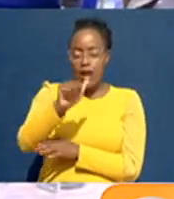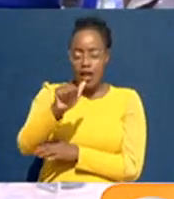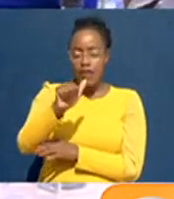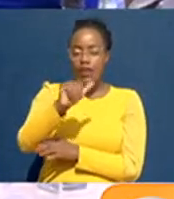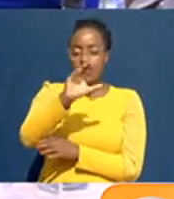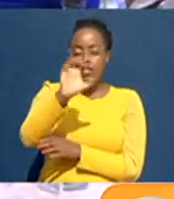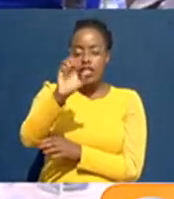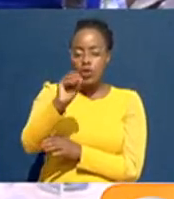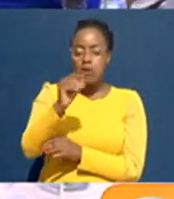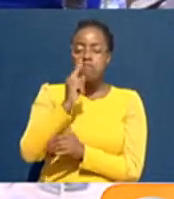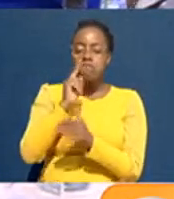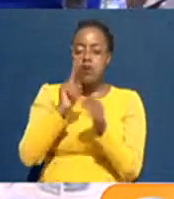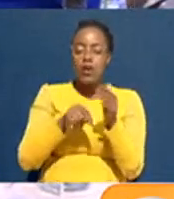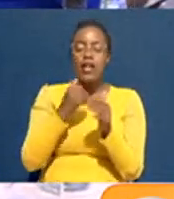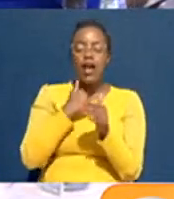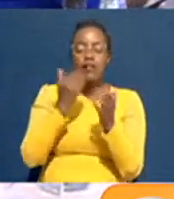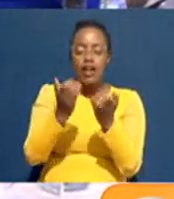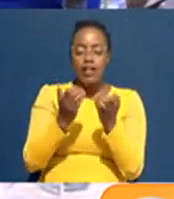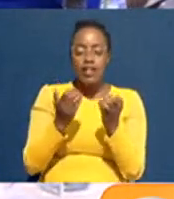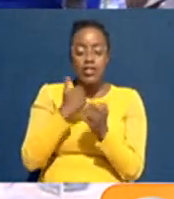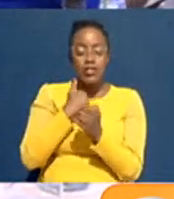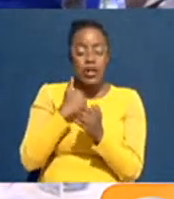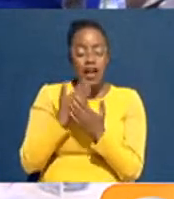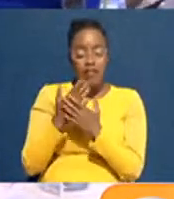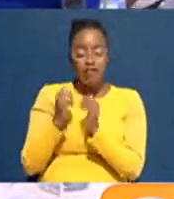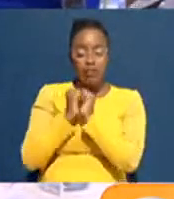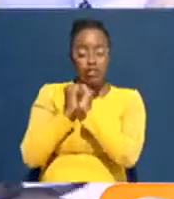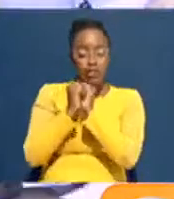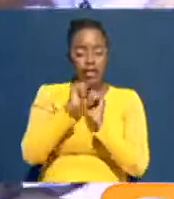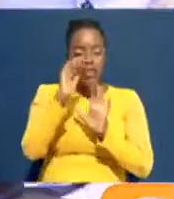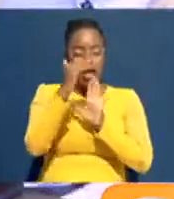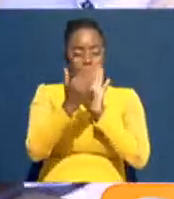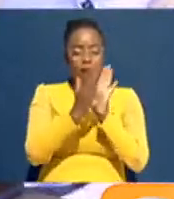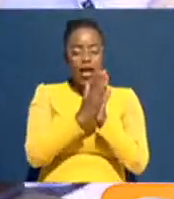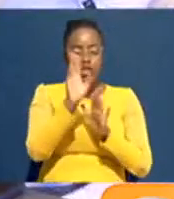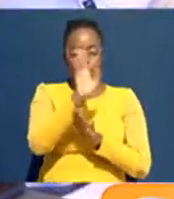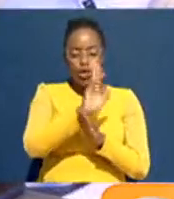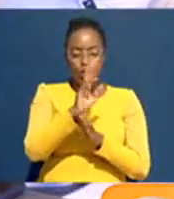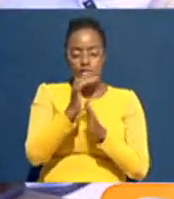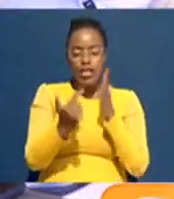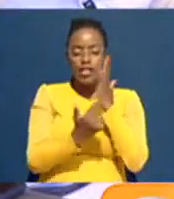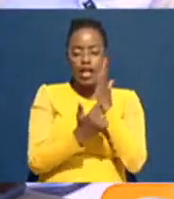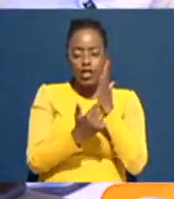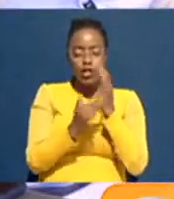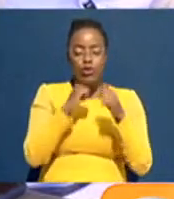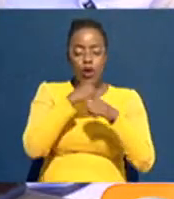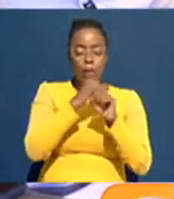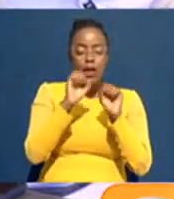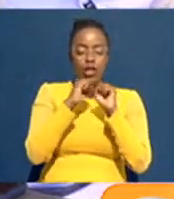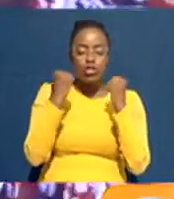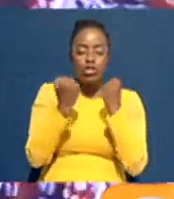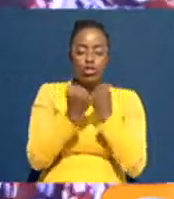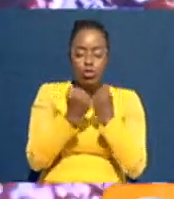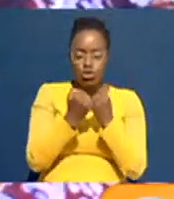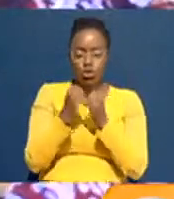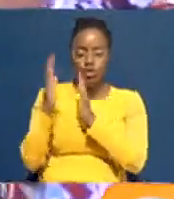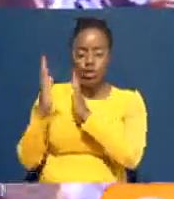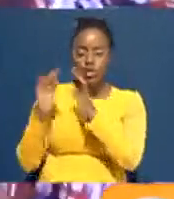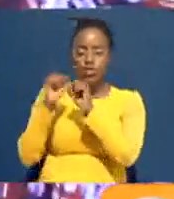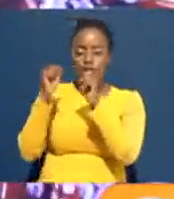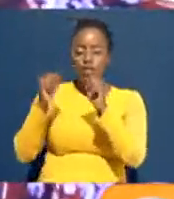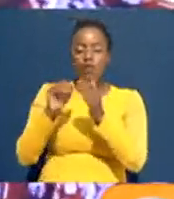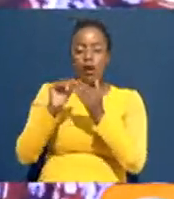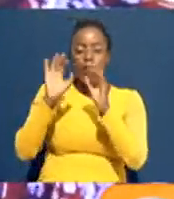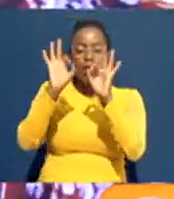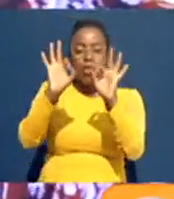Raichura says there is a need to have a collective approach and leverage technology to make social security systems more